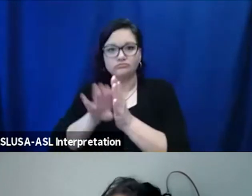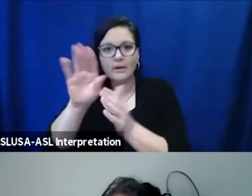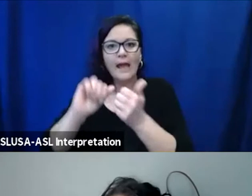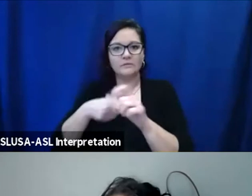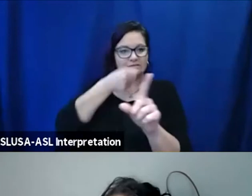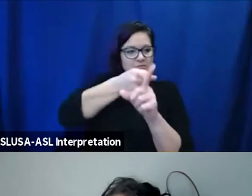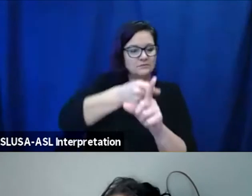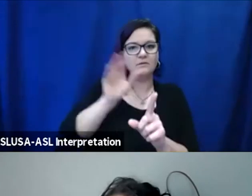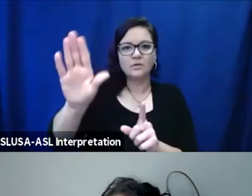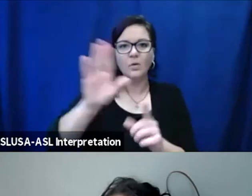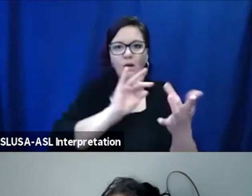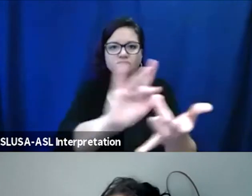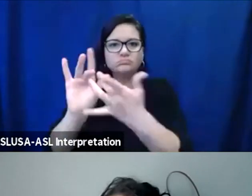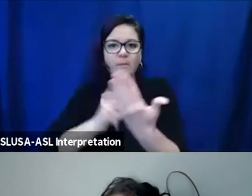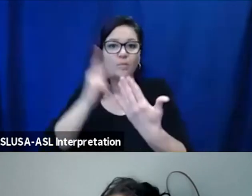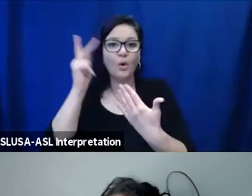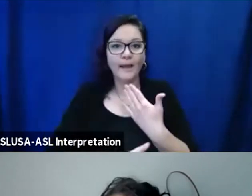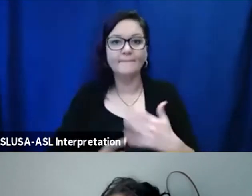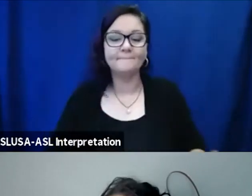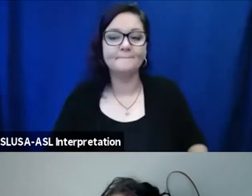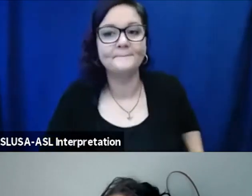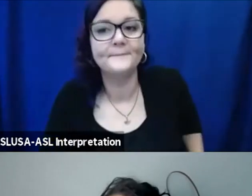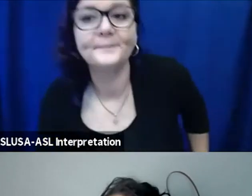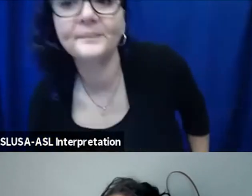impact on your outreach and programming.